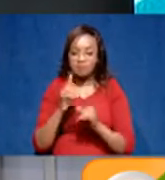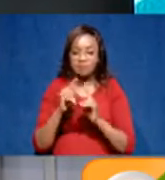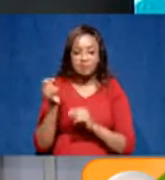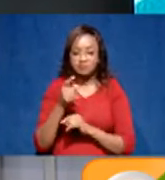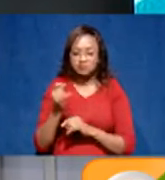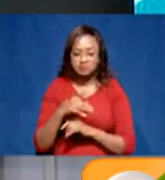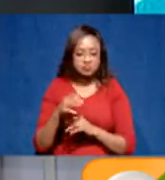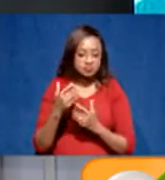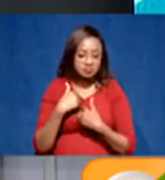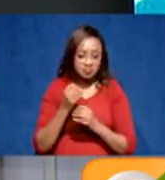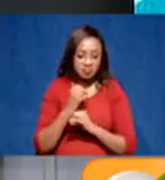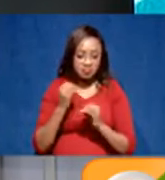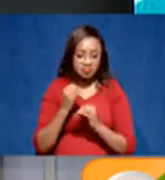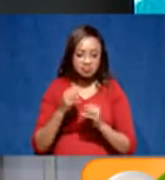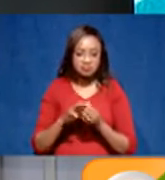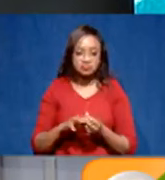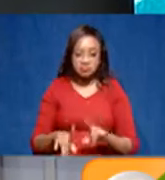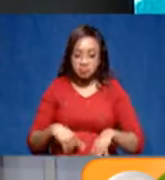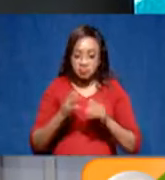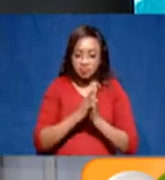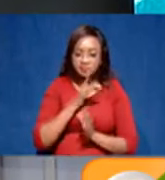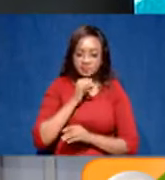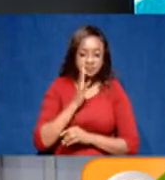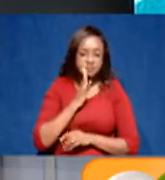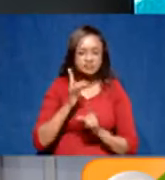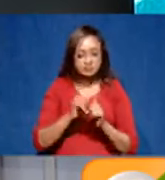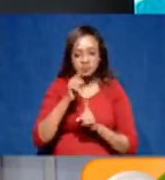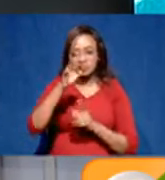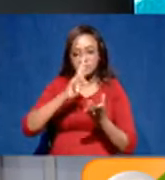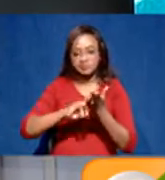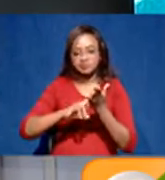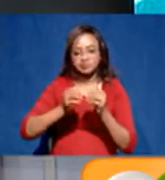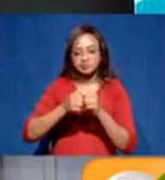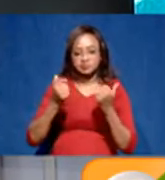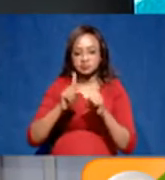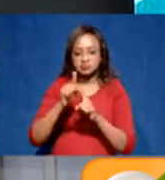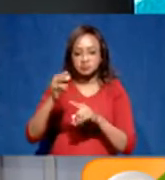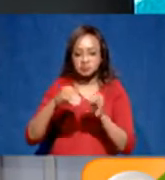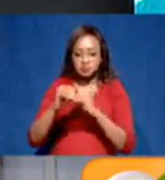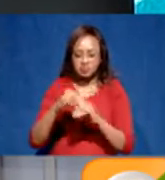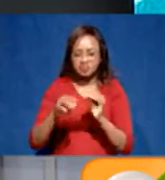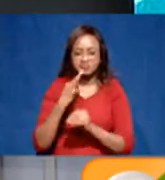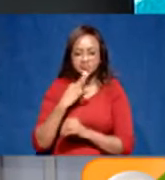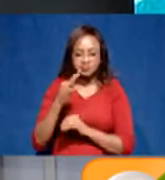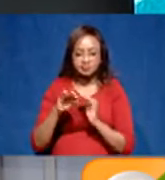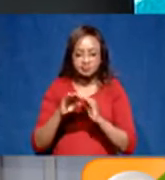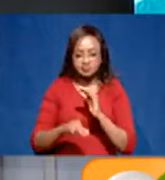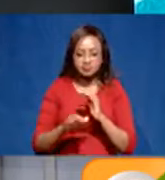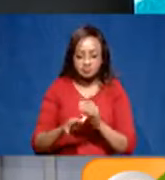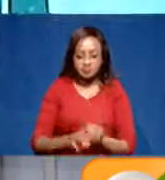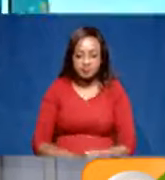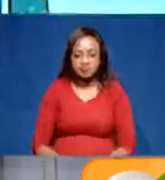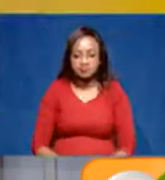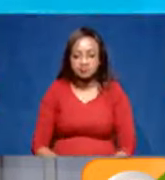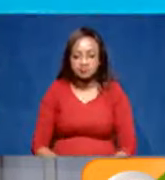income, they're living with a contributor, still, you have to register as a separate household and you have to make a contribution of 300 shillings minimum.